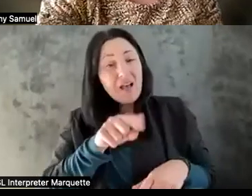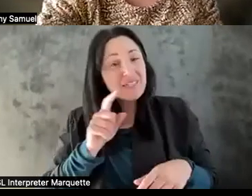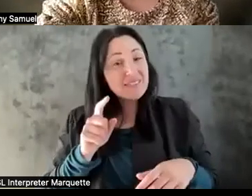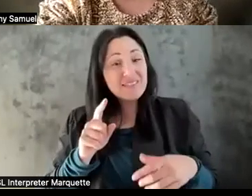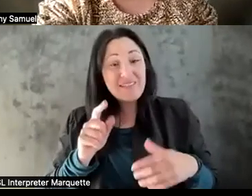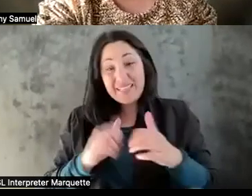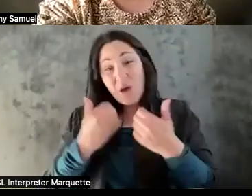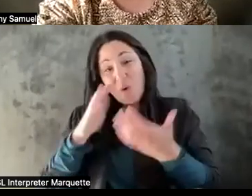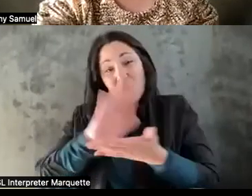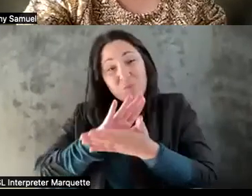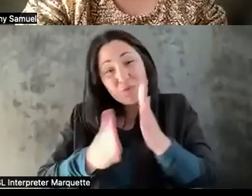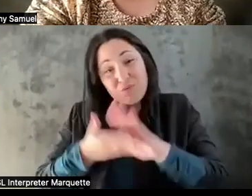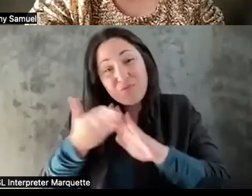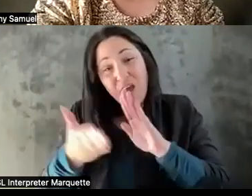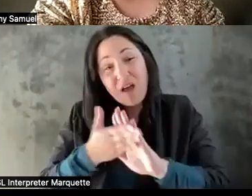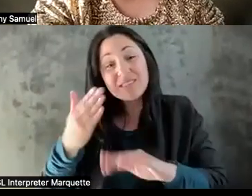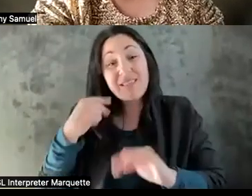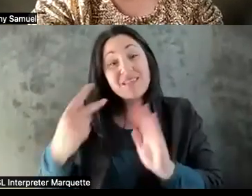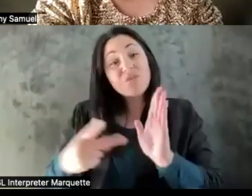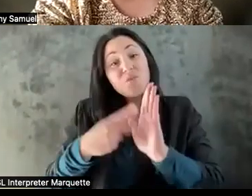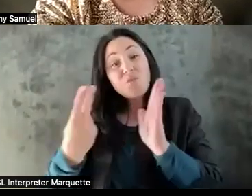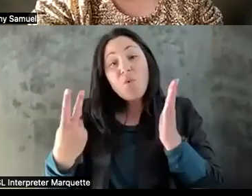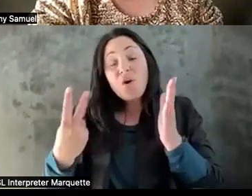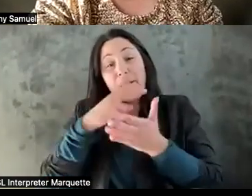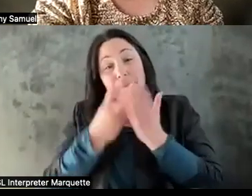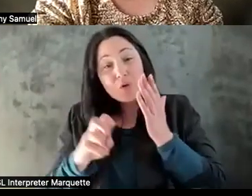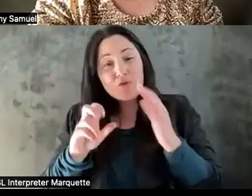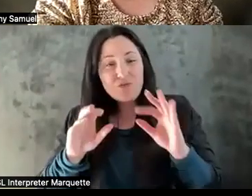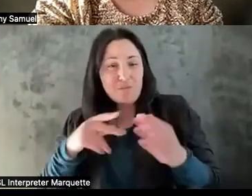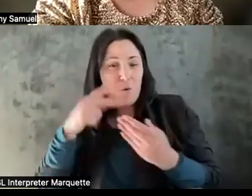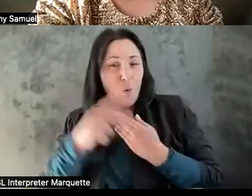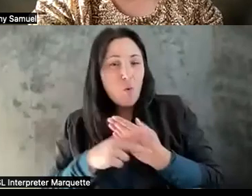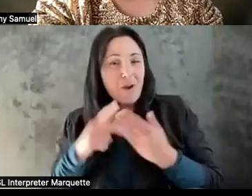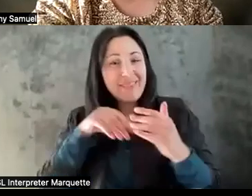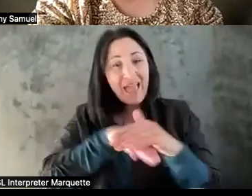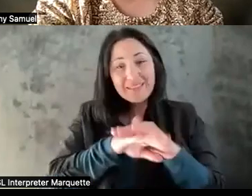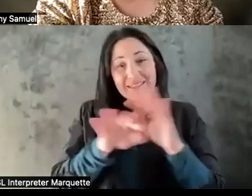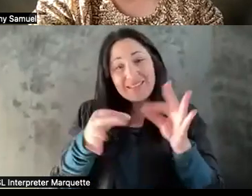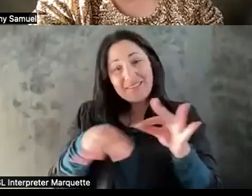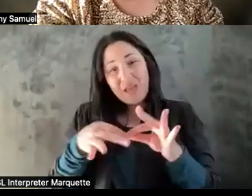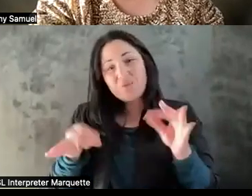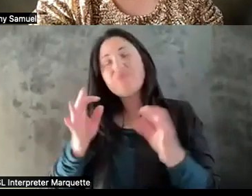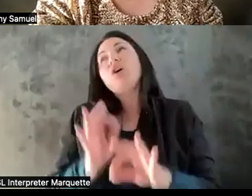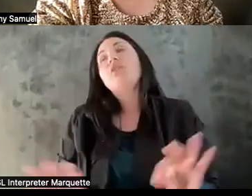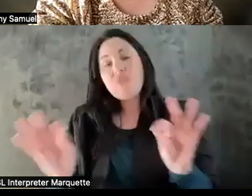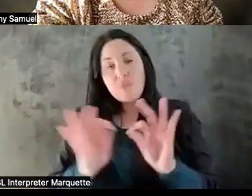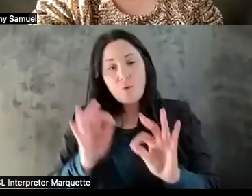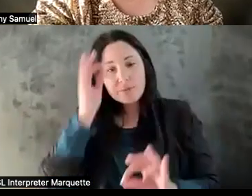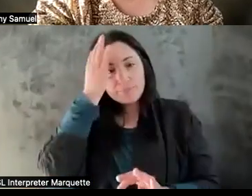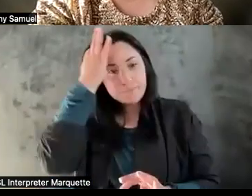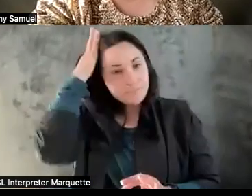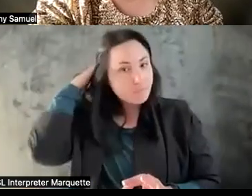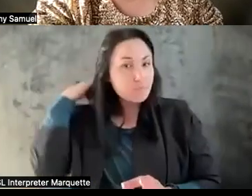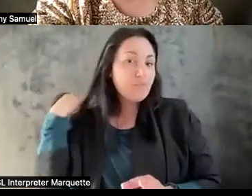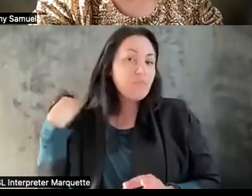that consistency, the language, and the access to language and opportunity for language is really important. The students who do